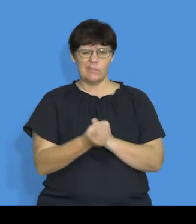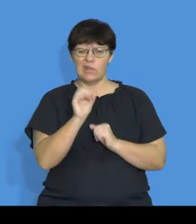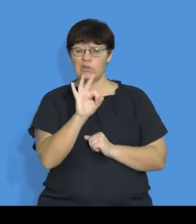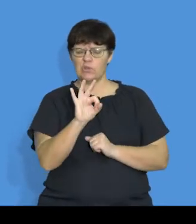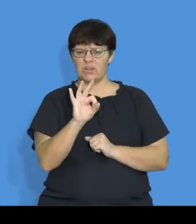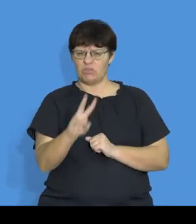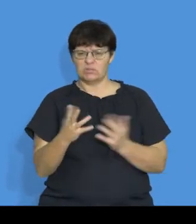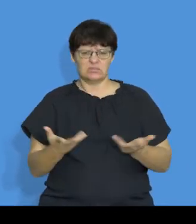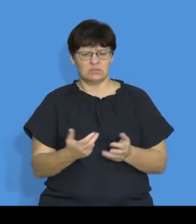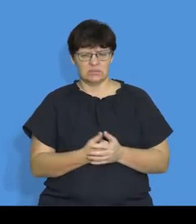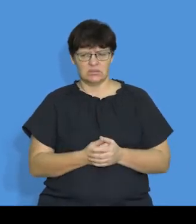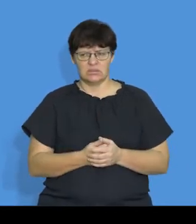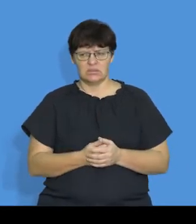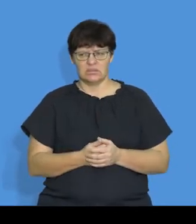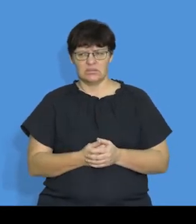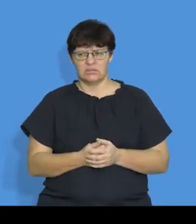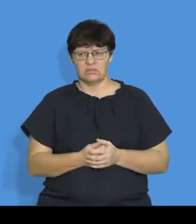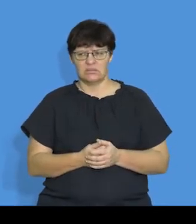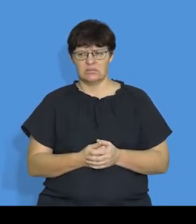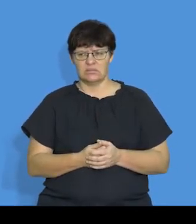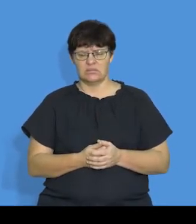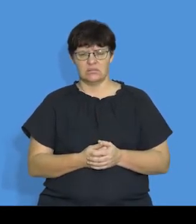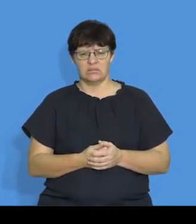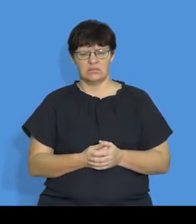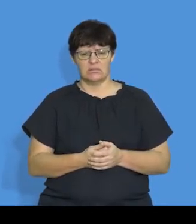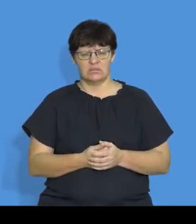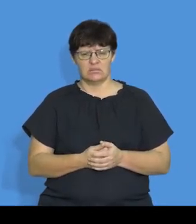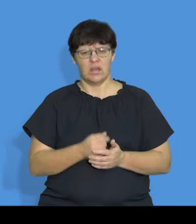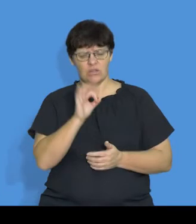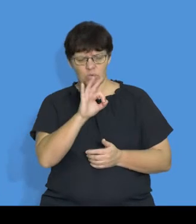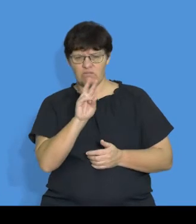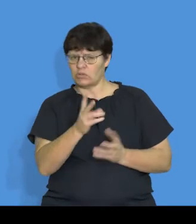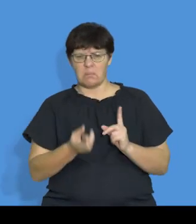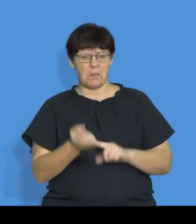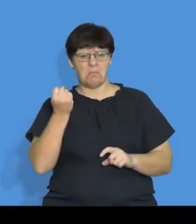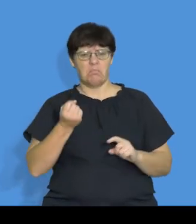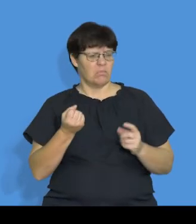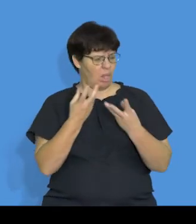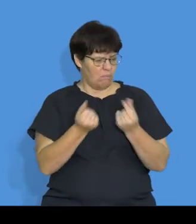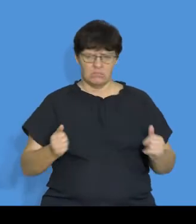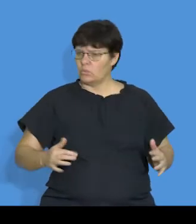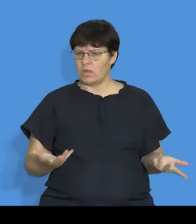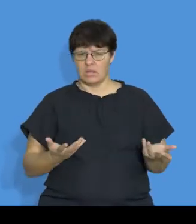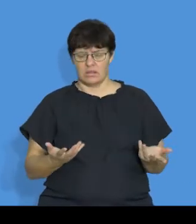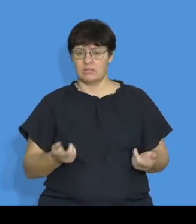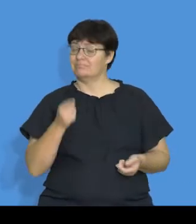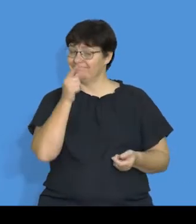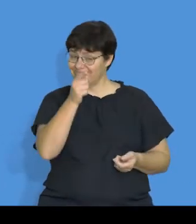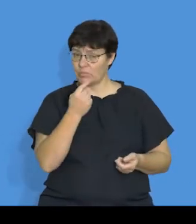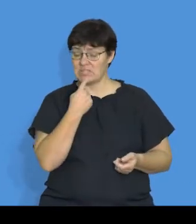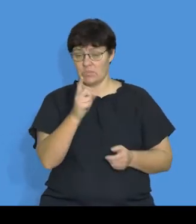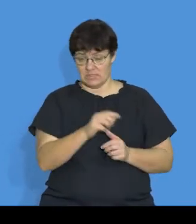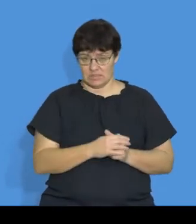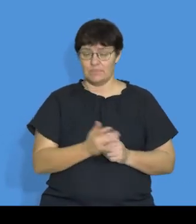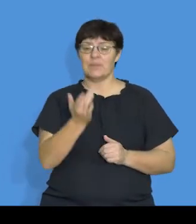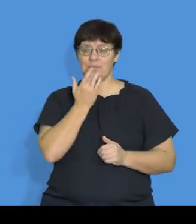closed circuit, there was a difference, a drop in the reading by 3 volts. Right, now what are we saying? A battery